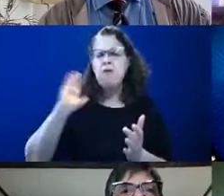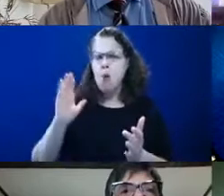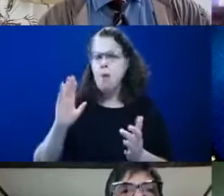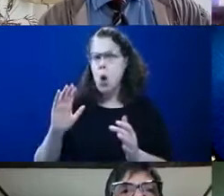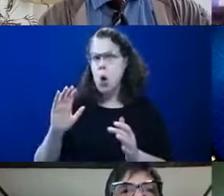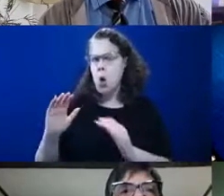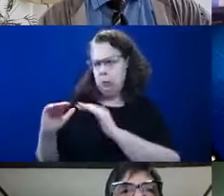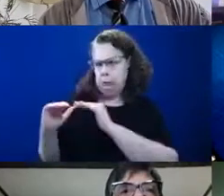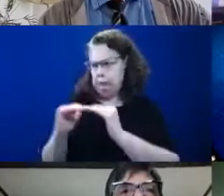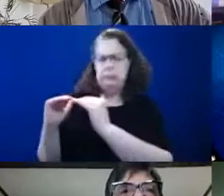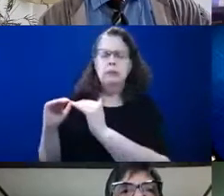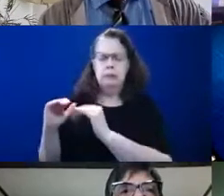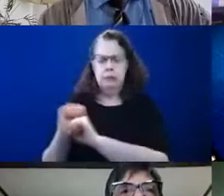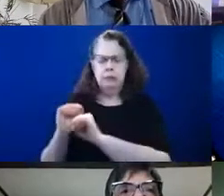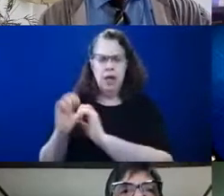physical,